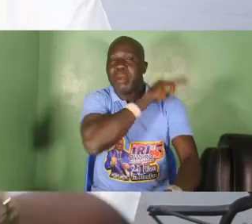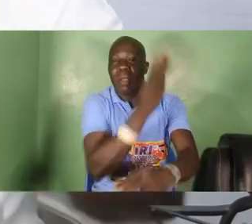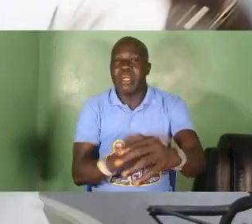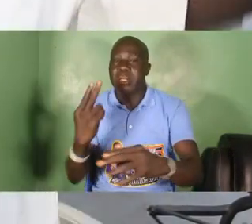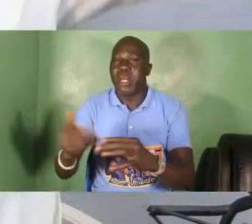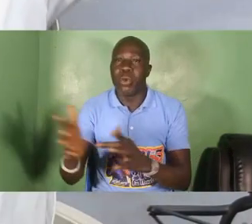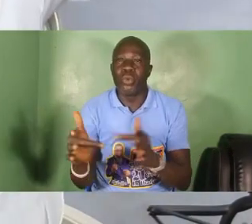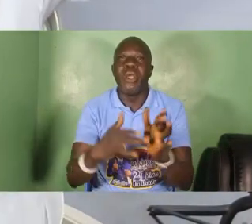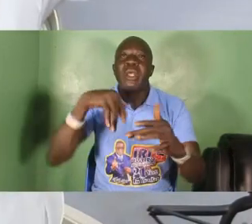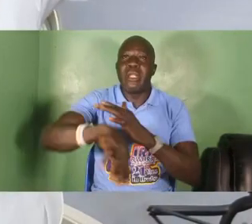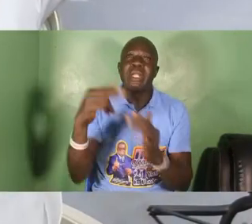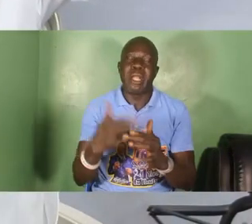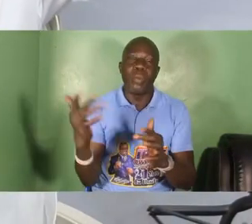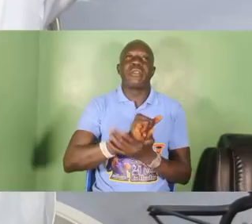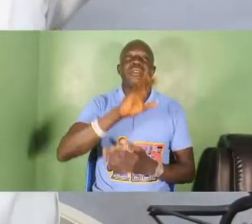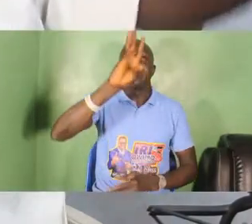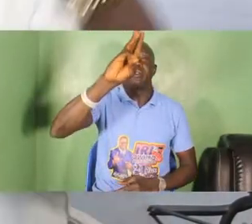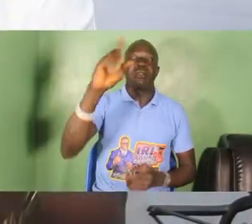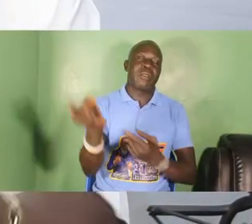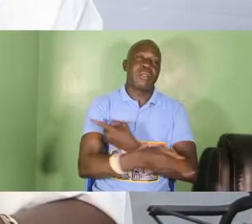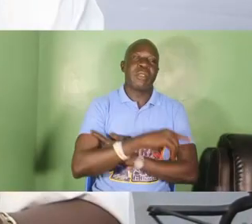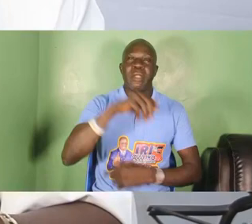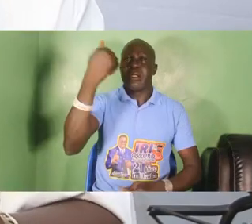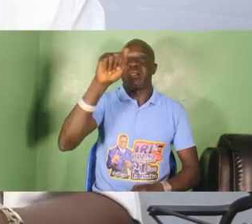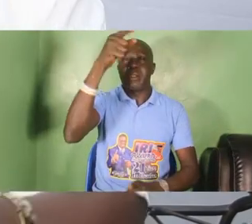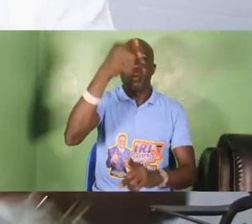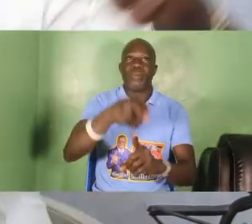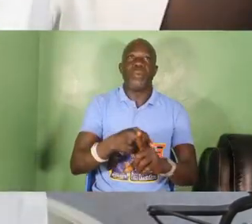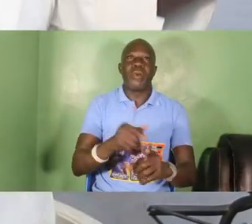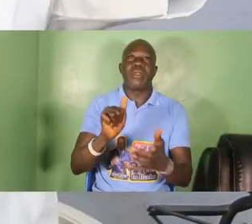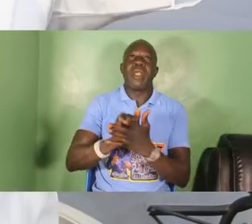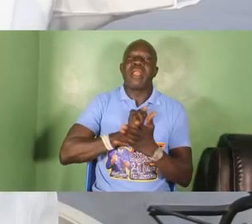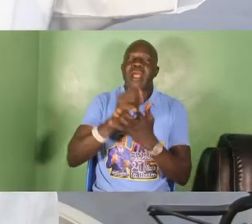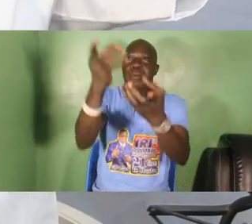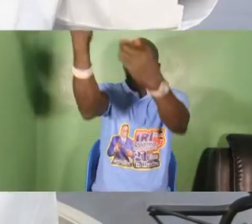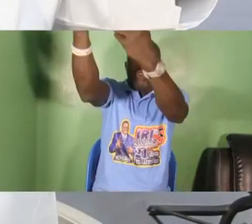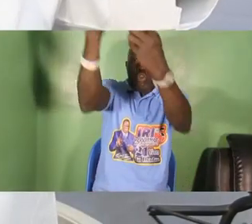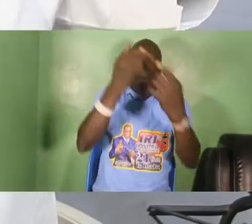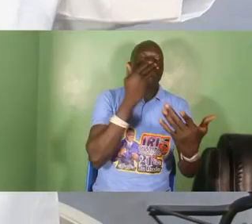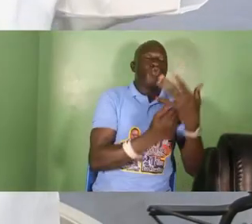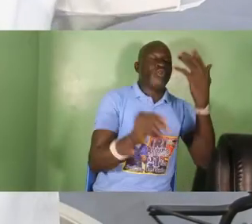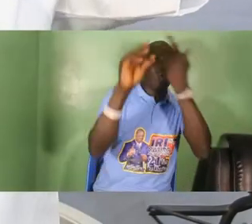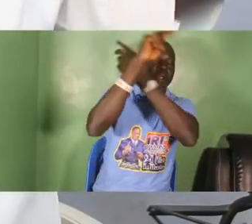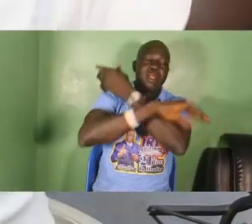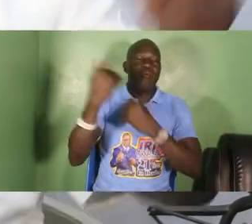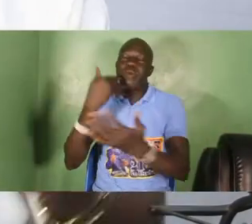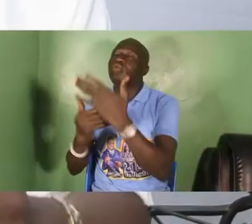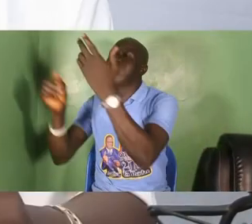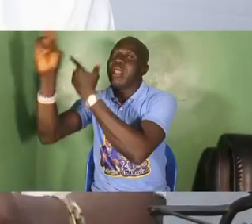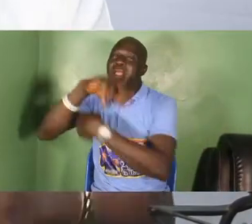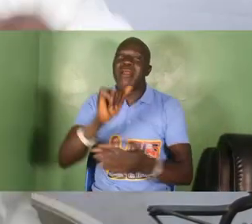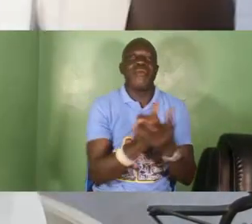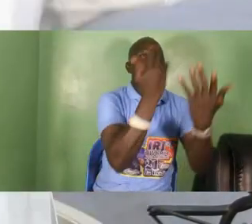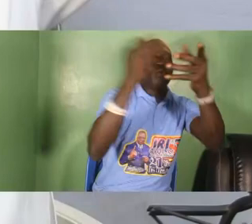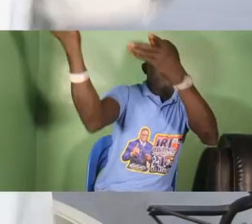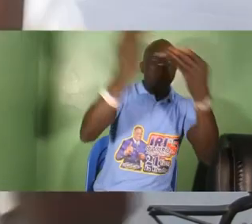Listen to me, sir. Today is the 6th day. On the 10th month. Oh Lord, found the door. The draw of goodness from heaven. Oh Lord, found the draw of goodness from heaven.